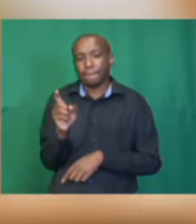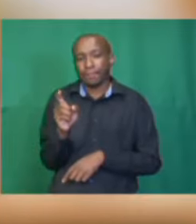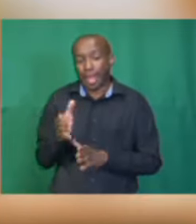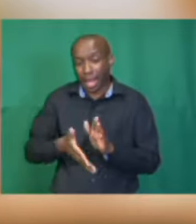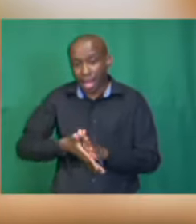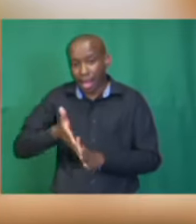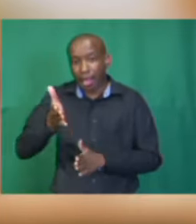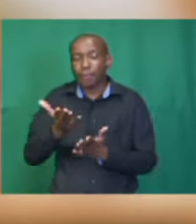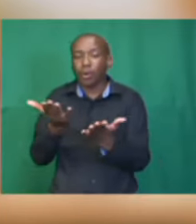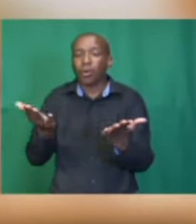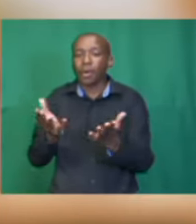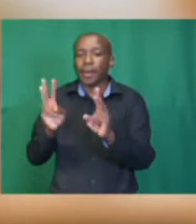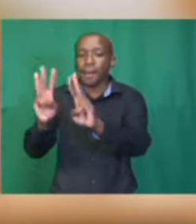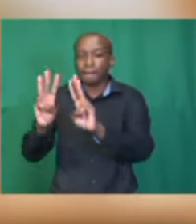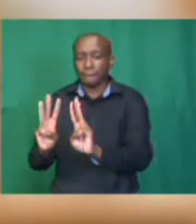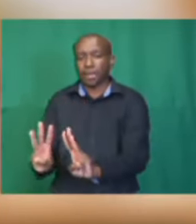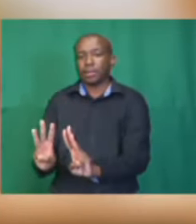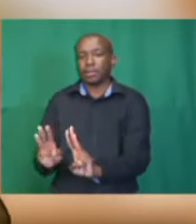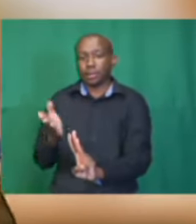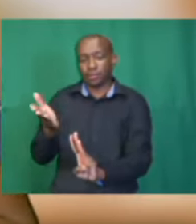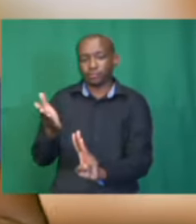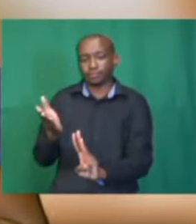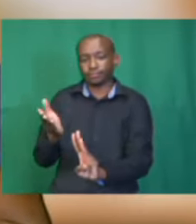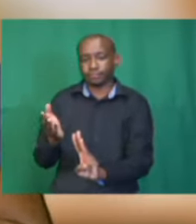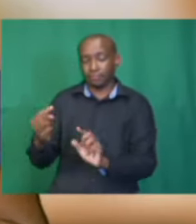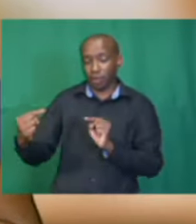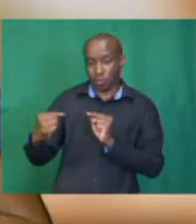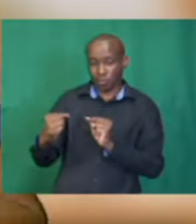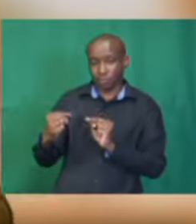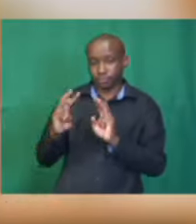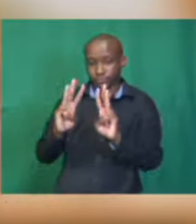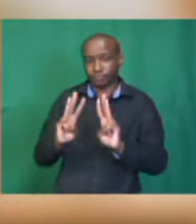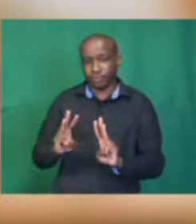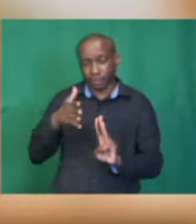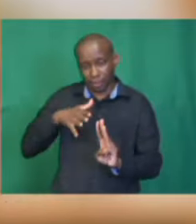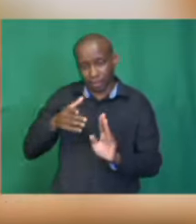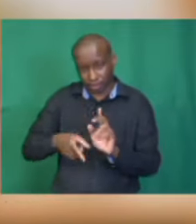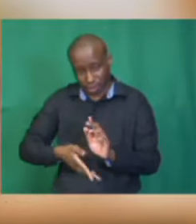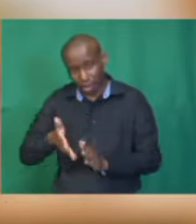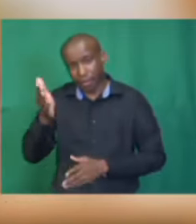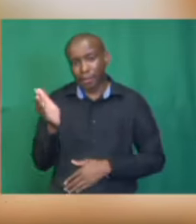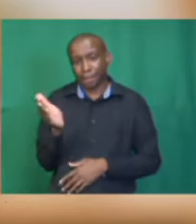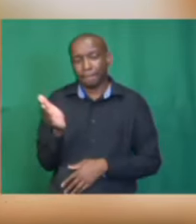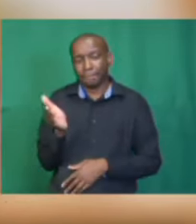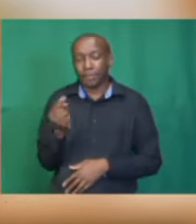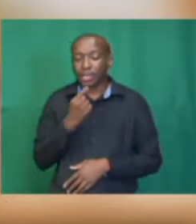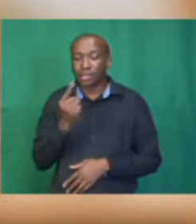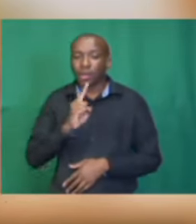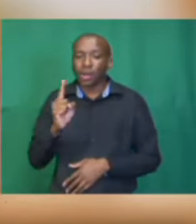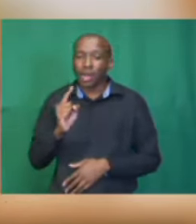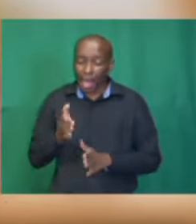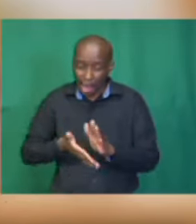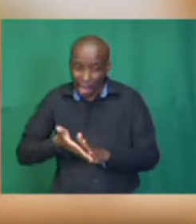to a village opposite to where they were at that time. And he gave them these instructions: go to